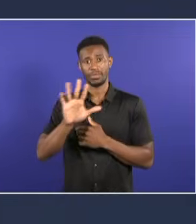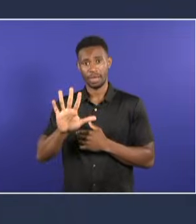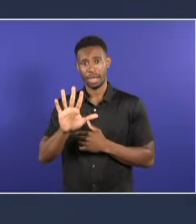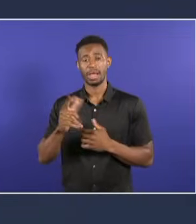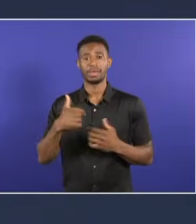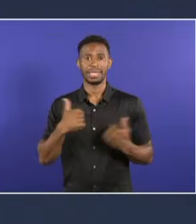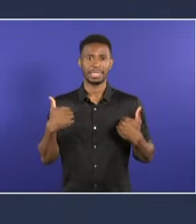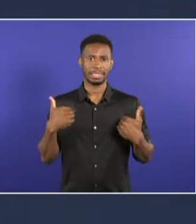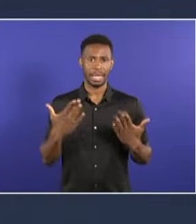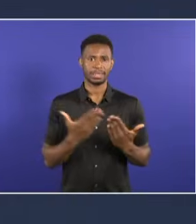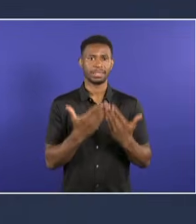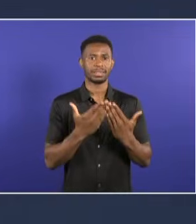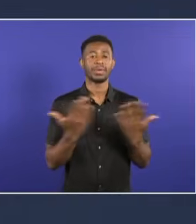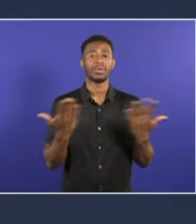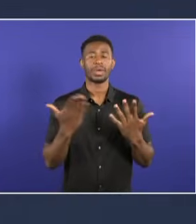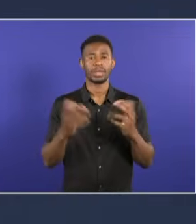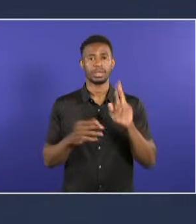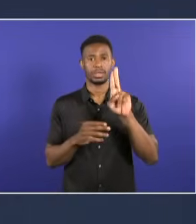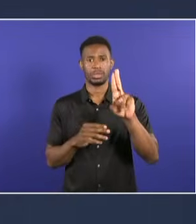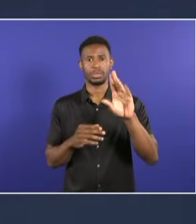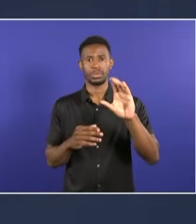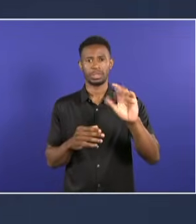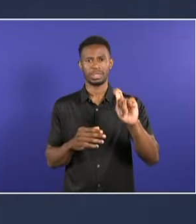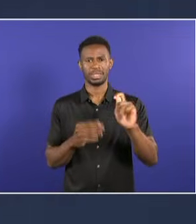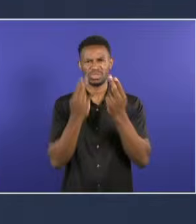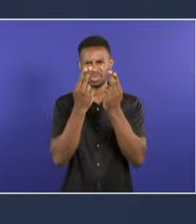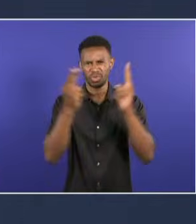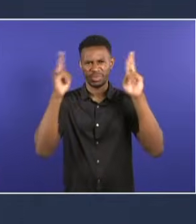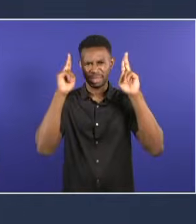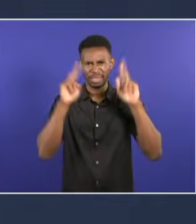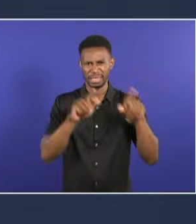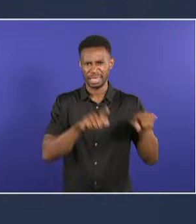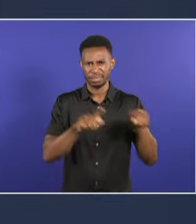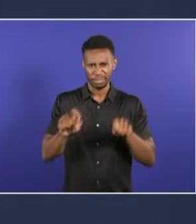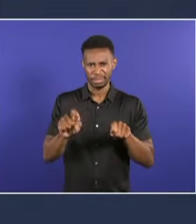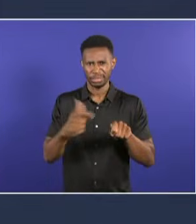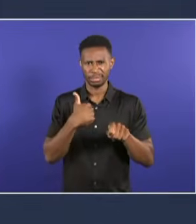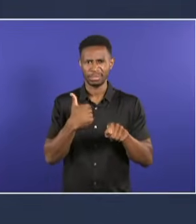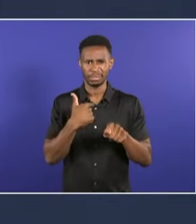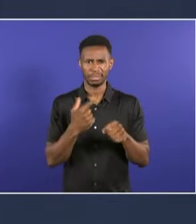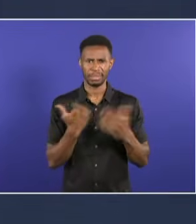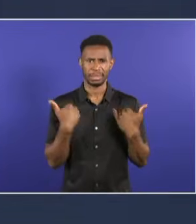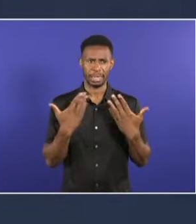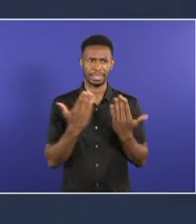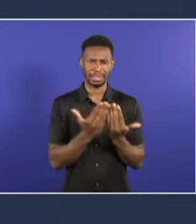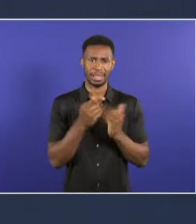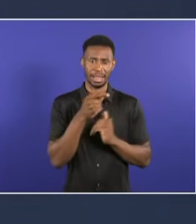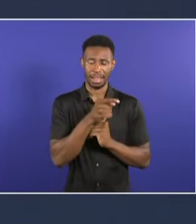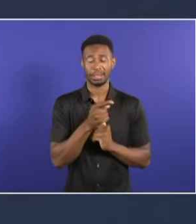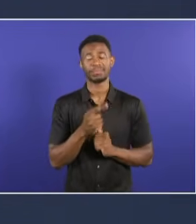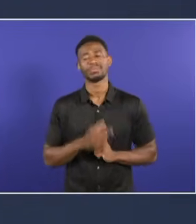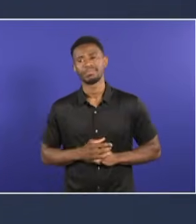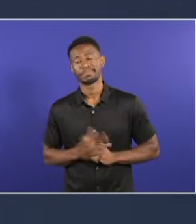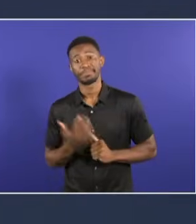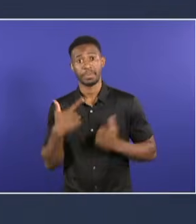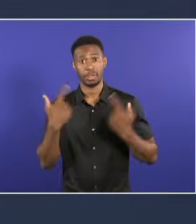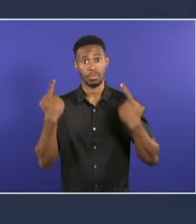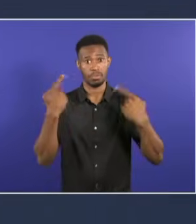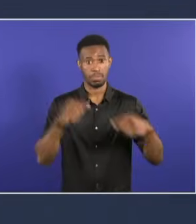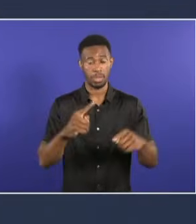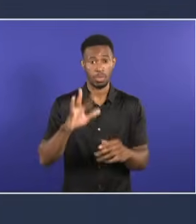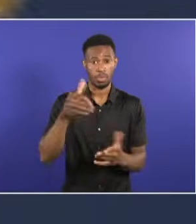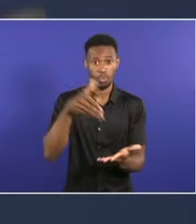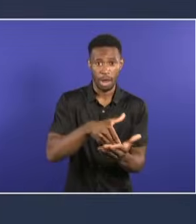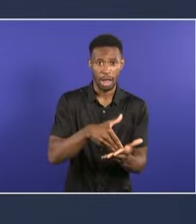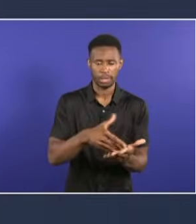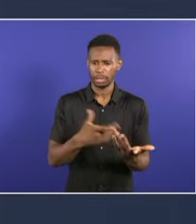studies at UCT. And when I arrived there, I discovered something surprising. There was